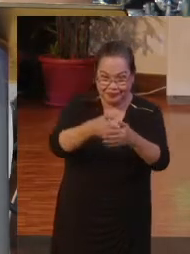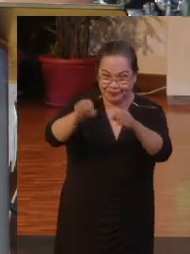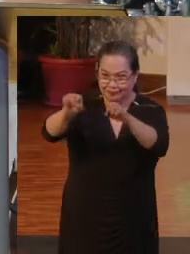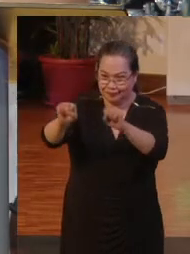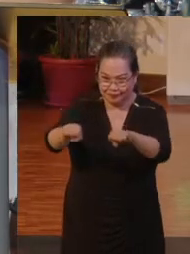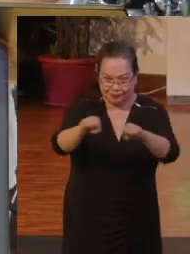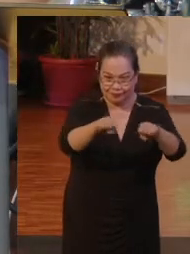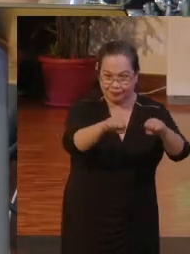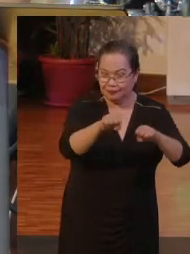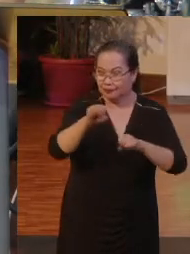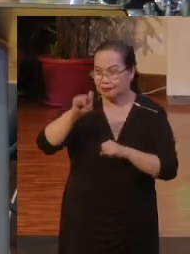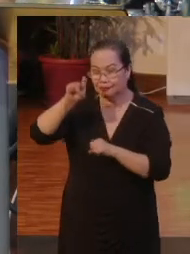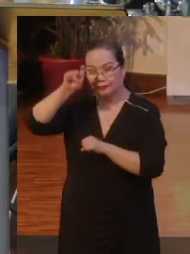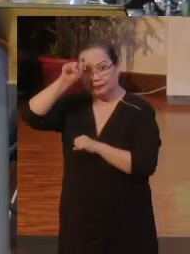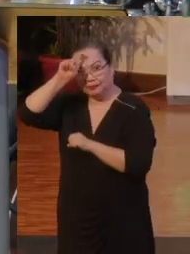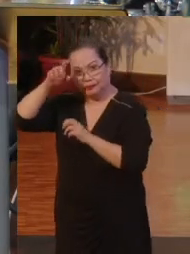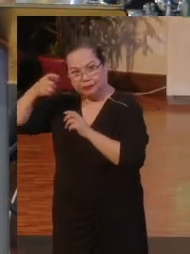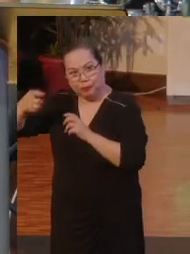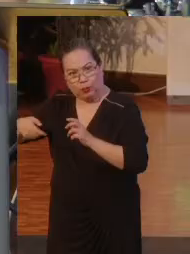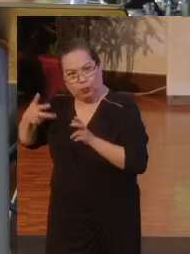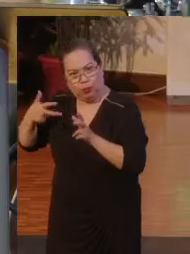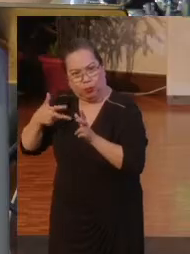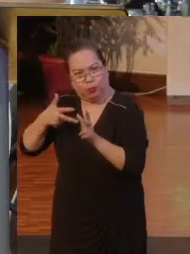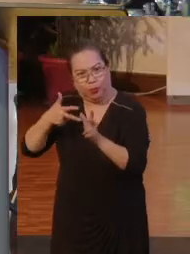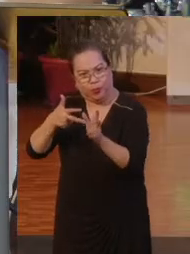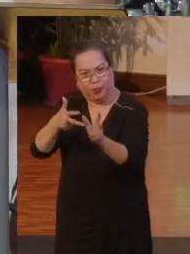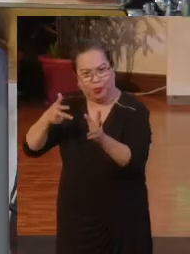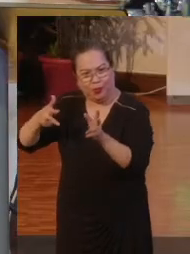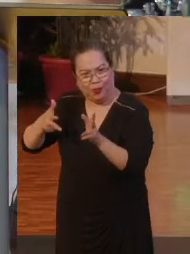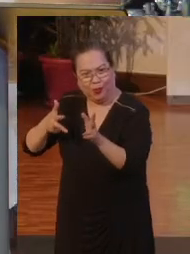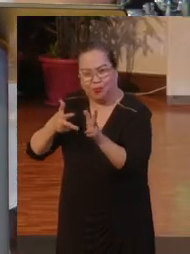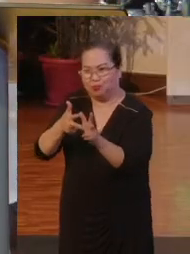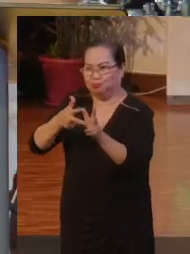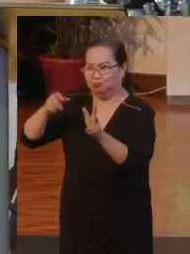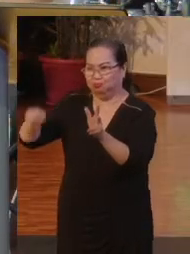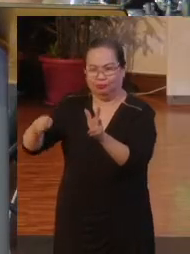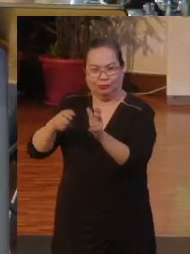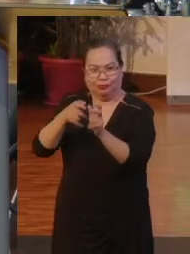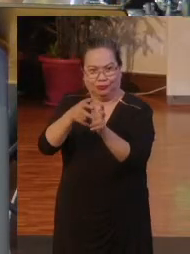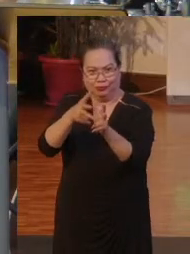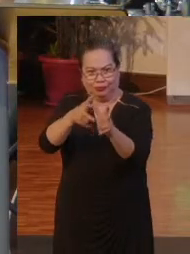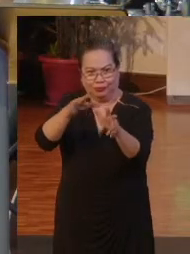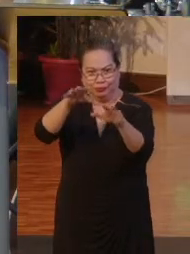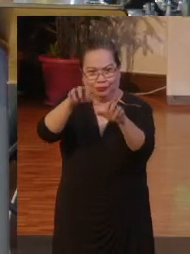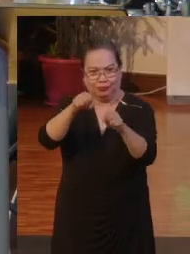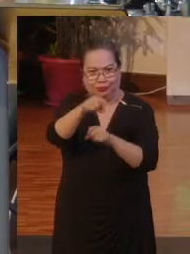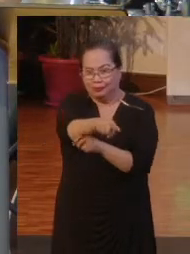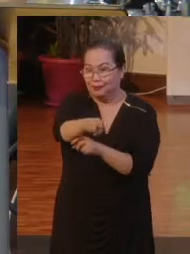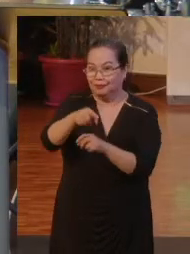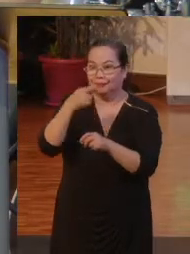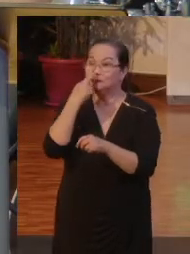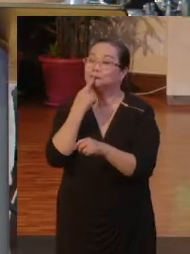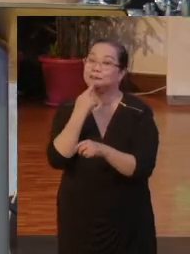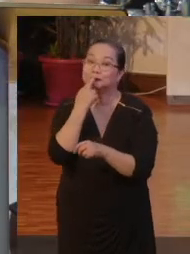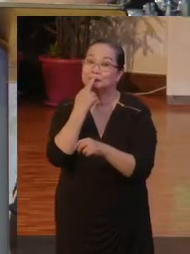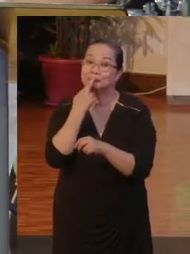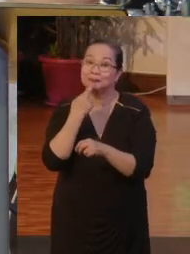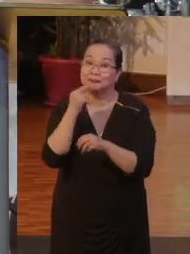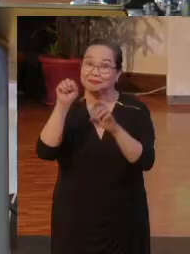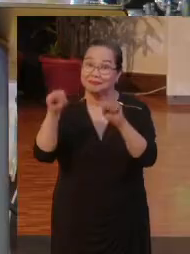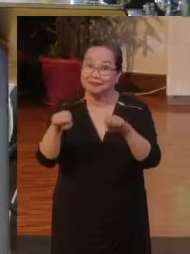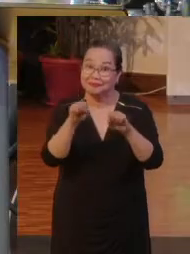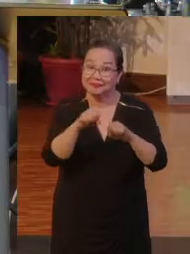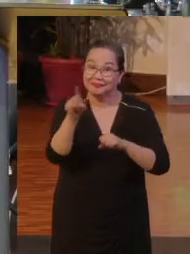the Egyptians pursued your fathers with chariots and horsemen to the Red Sea." Naalala nyo, sila